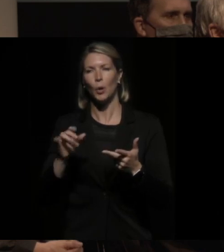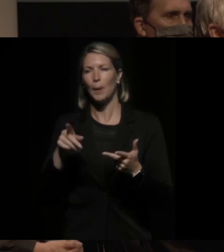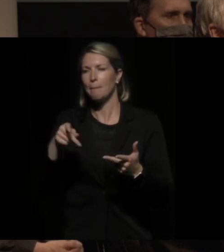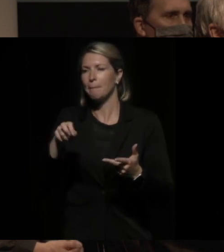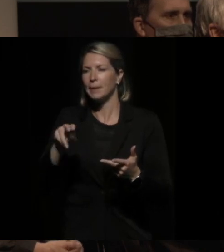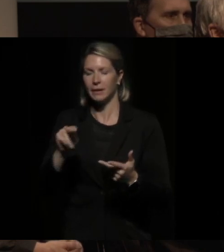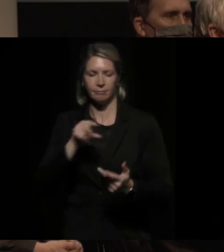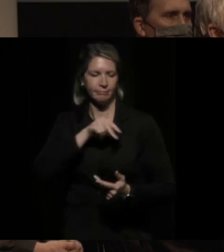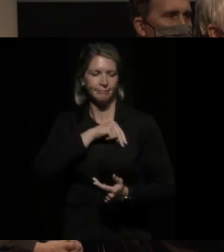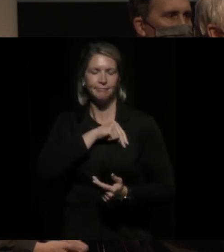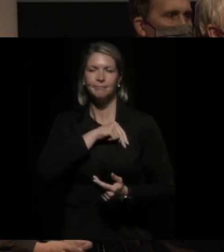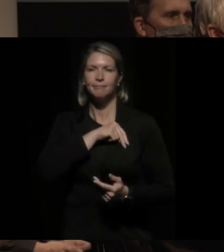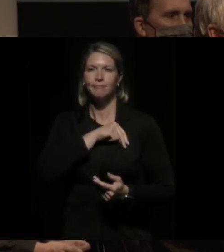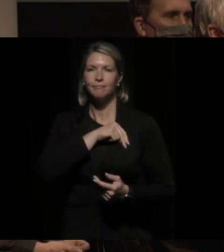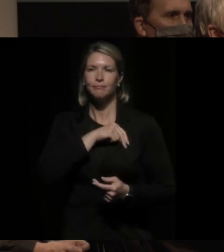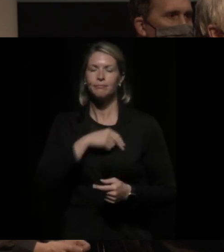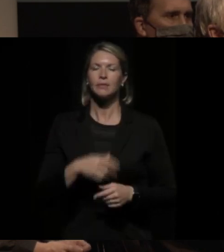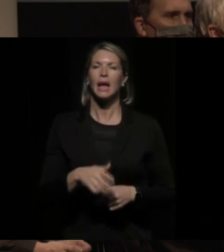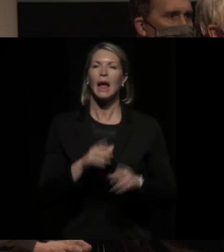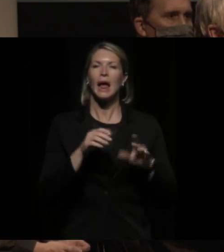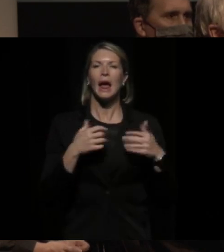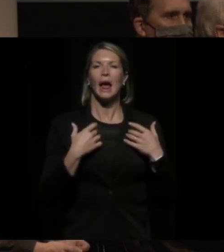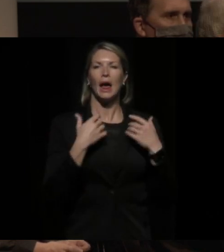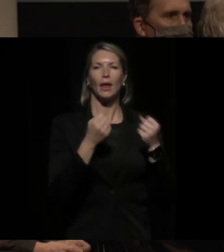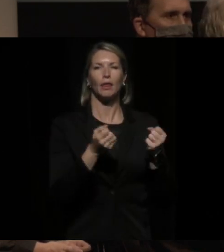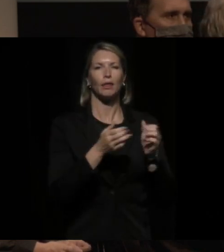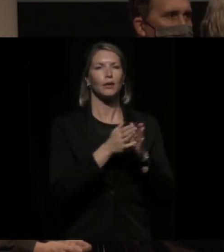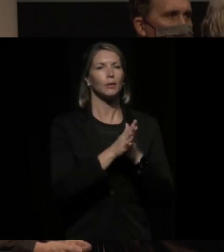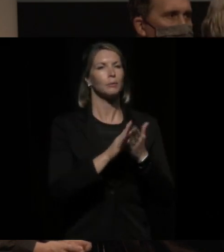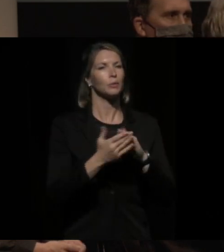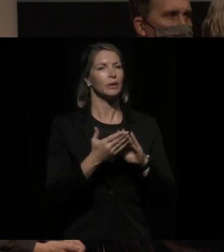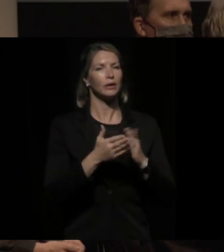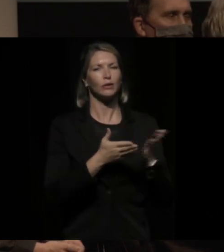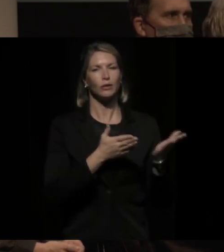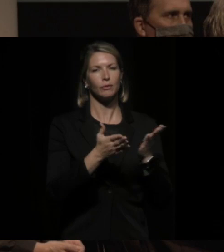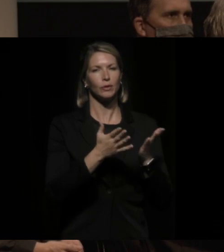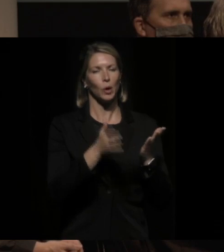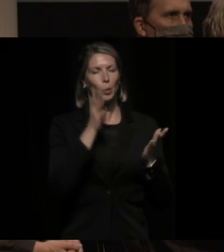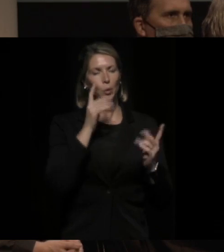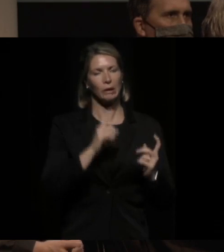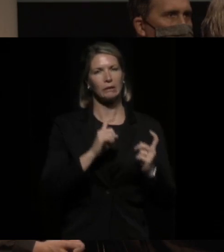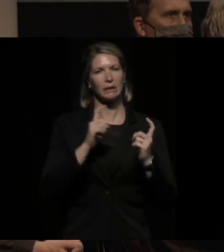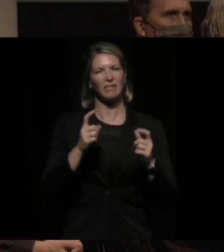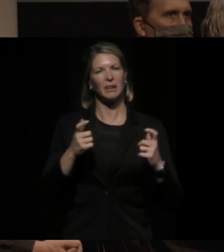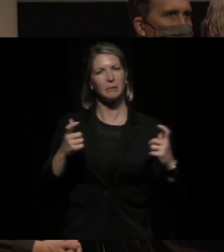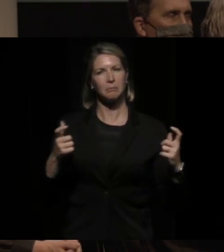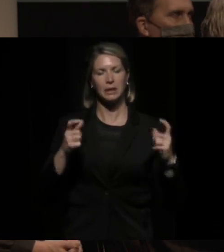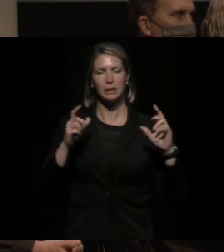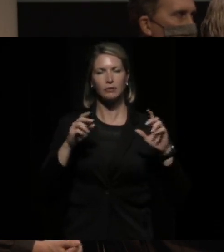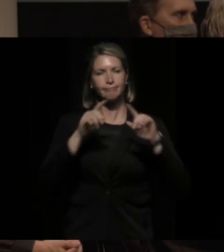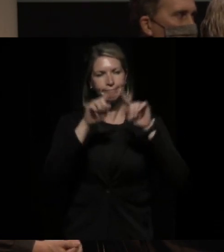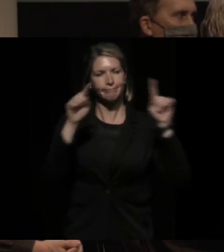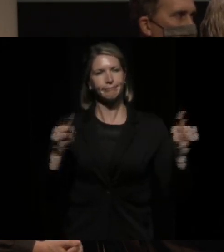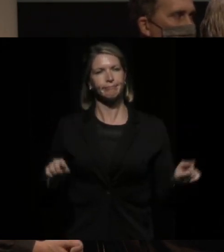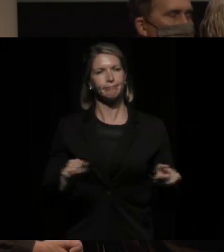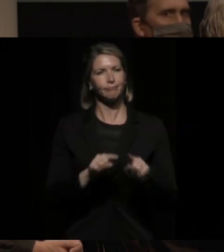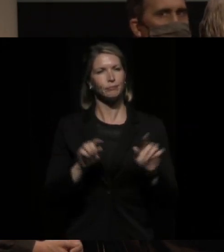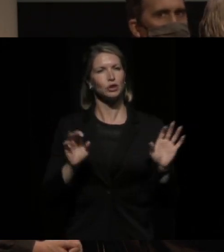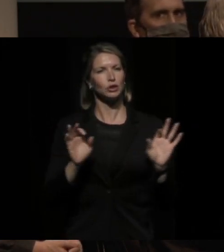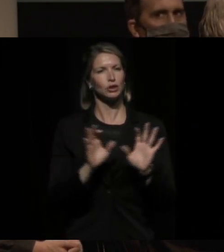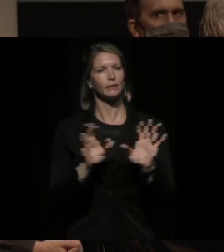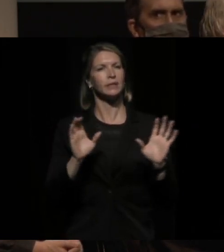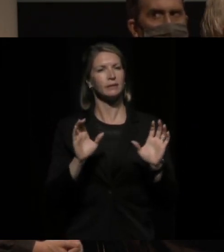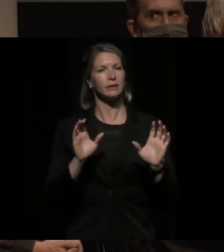Community Services will receive a large framed certificate. The Honourable Andrew Furey, Premier of Newfoundland